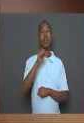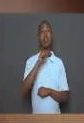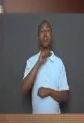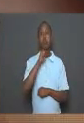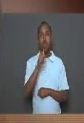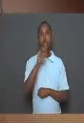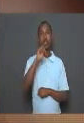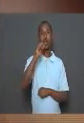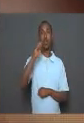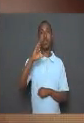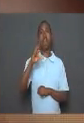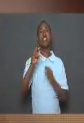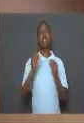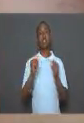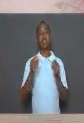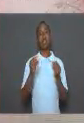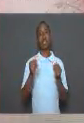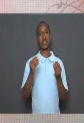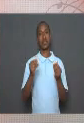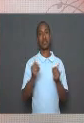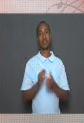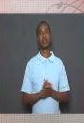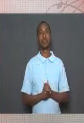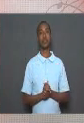chloride dissolves.